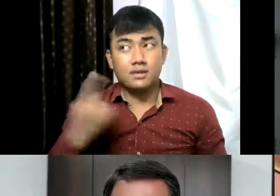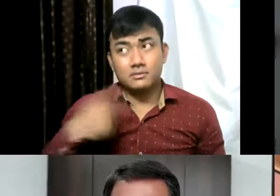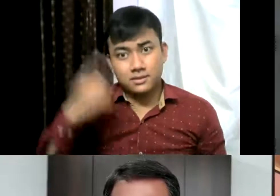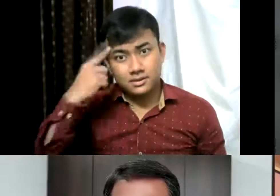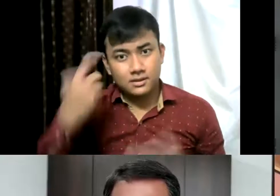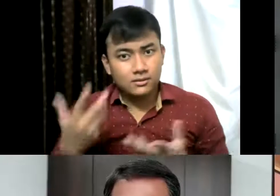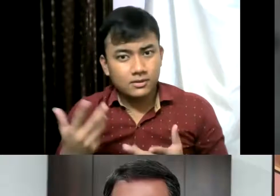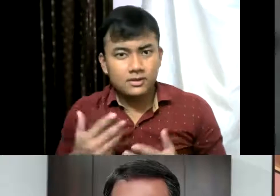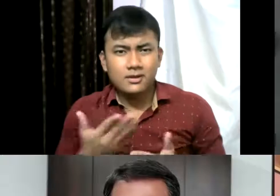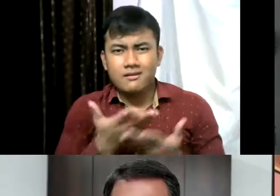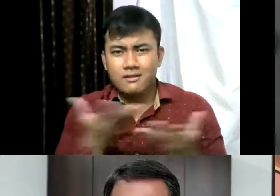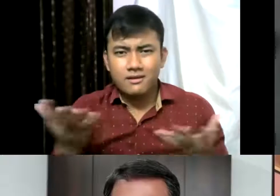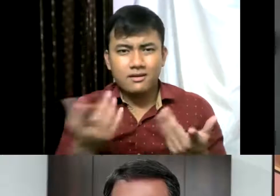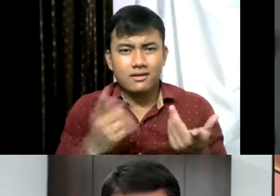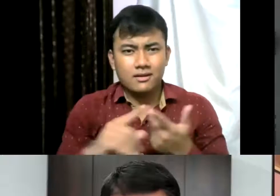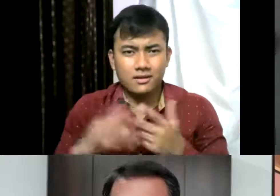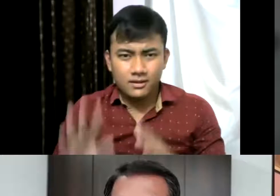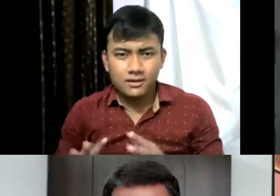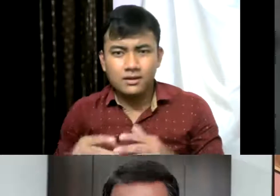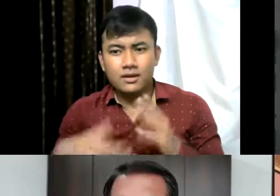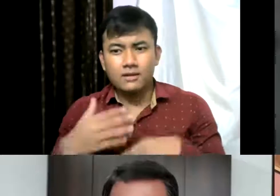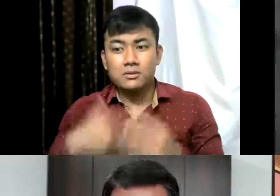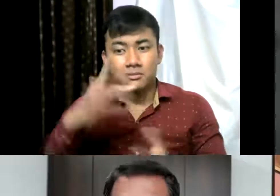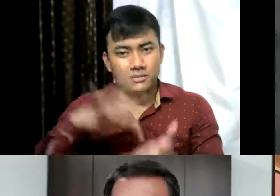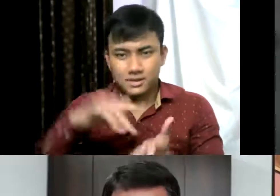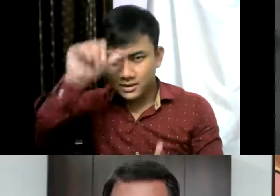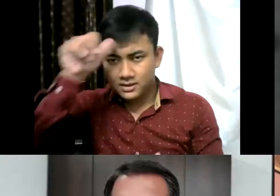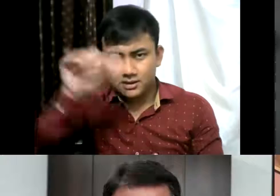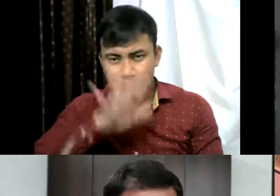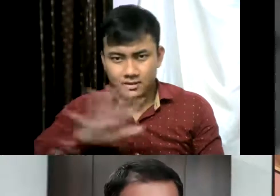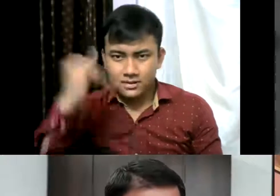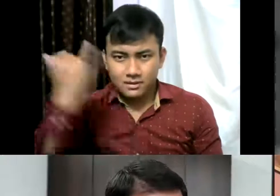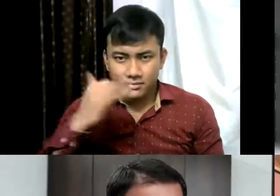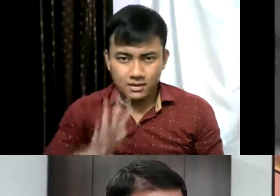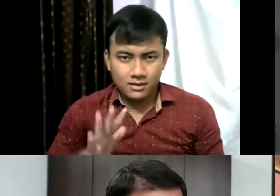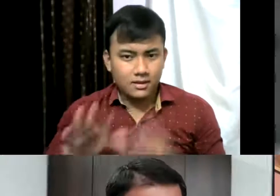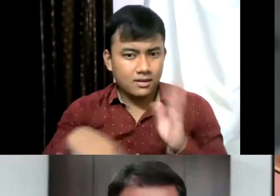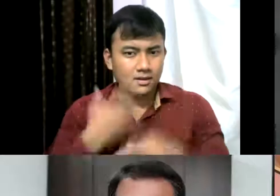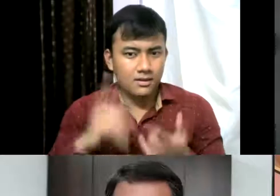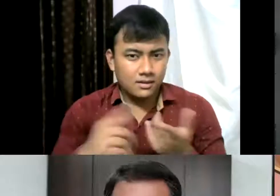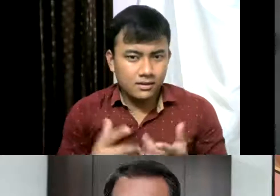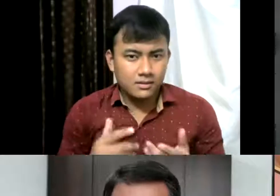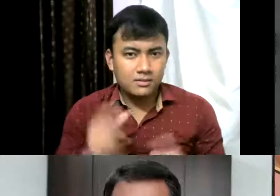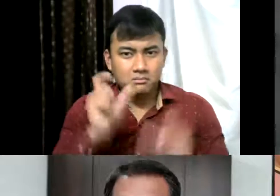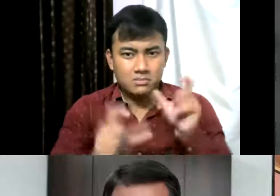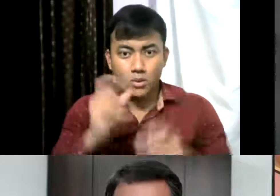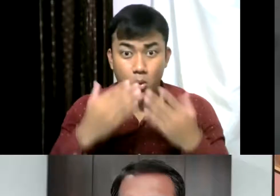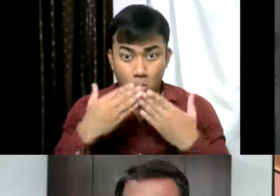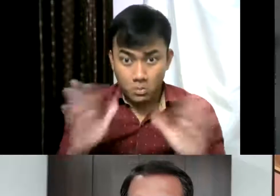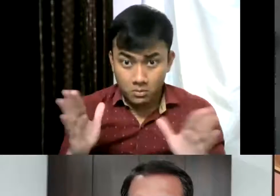again, these kind of fall apart a little bit when they come to India, because and like not white English speaking